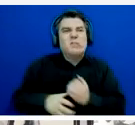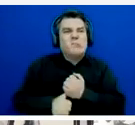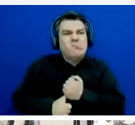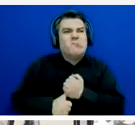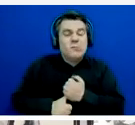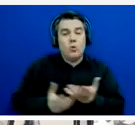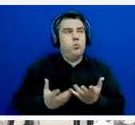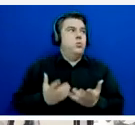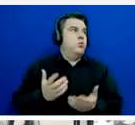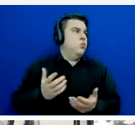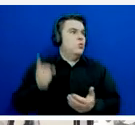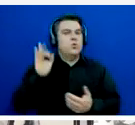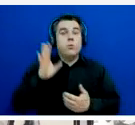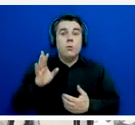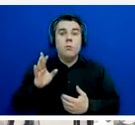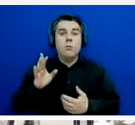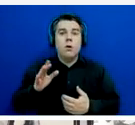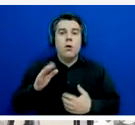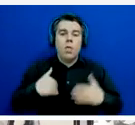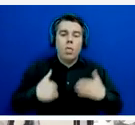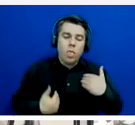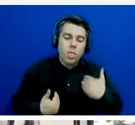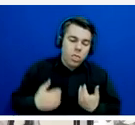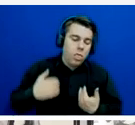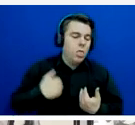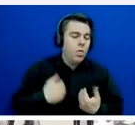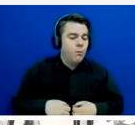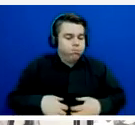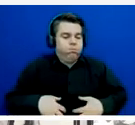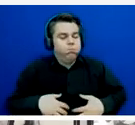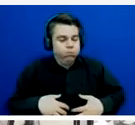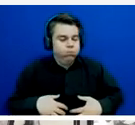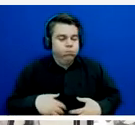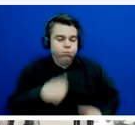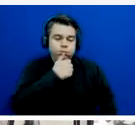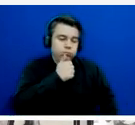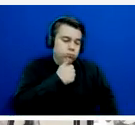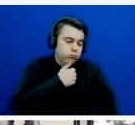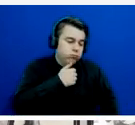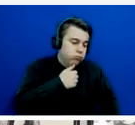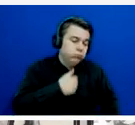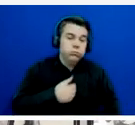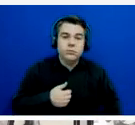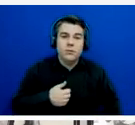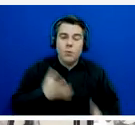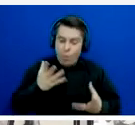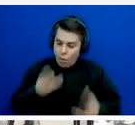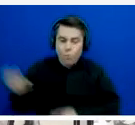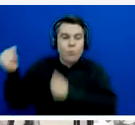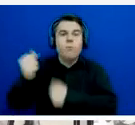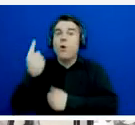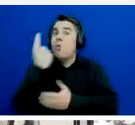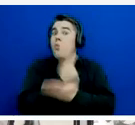was just sluggish and bloated and just miserable a lot of the time. So that was cleared up within the first week